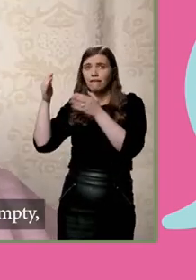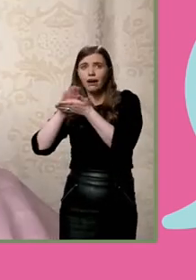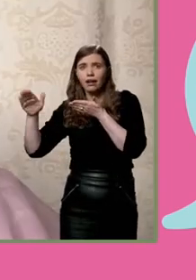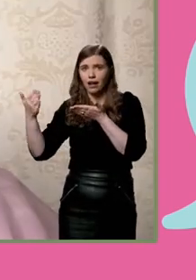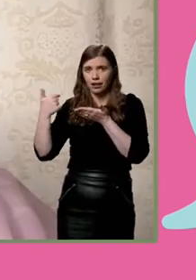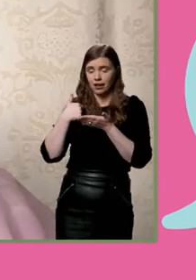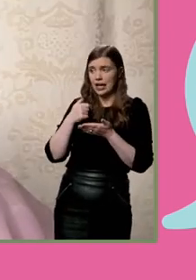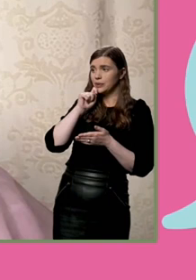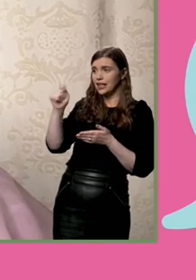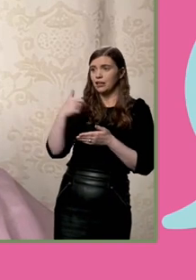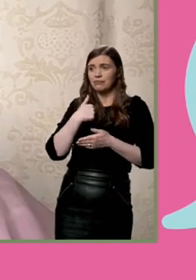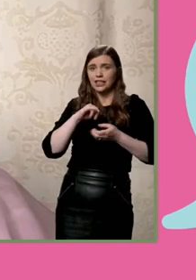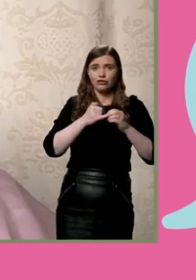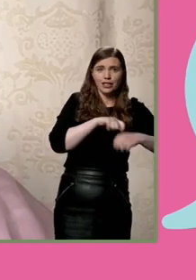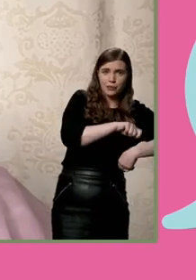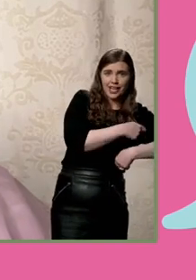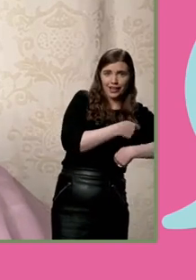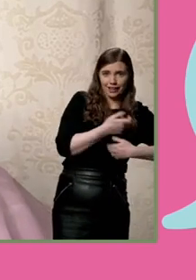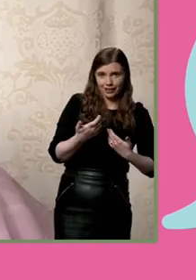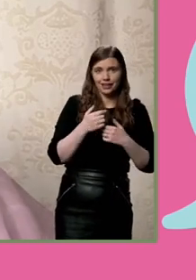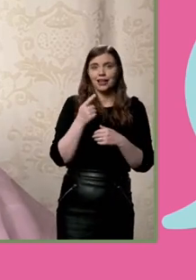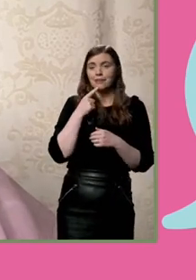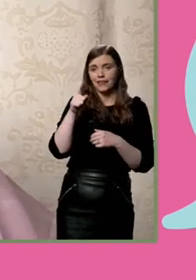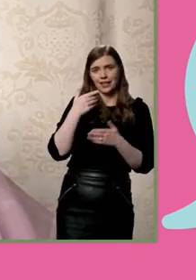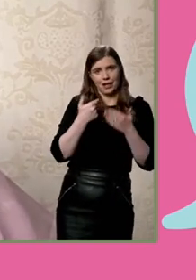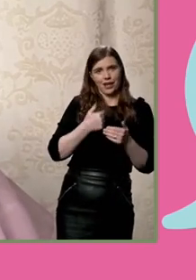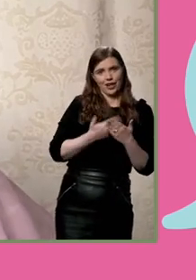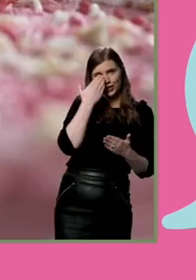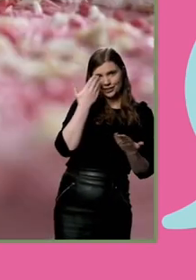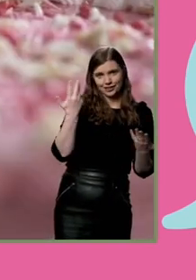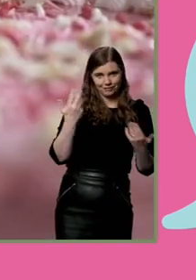empty, I would tell her I'm trying to bake. But that's how I learned.